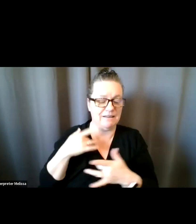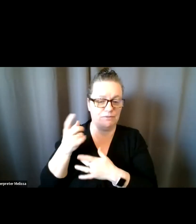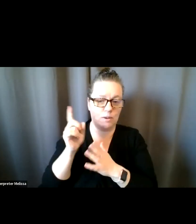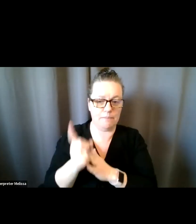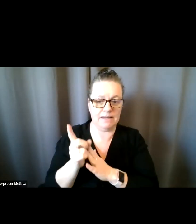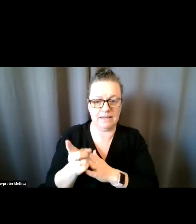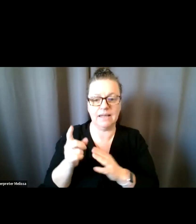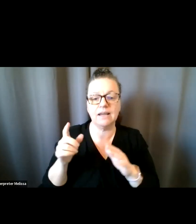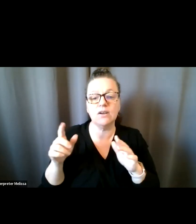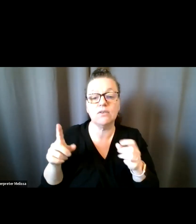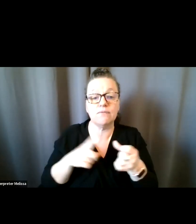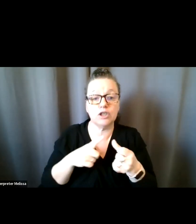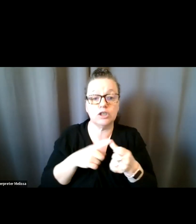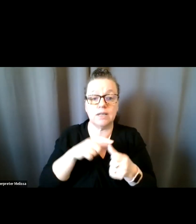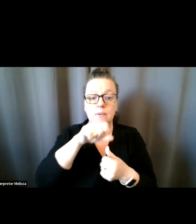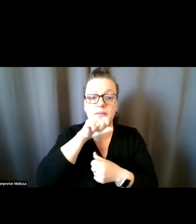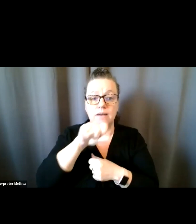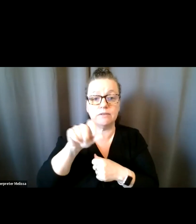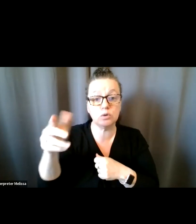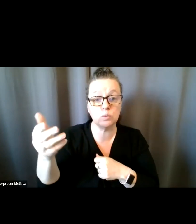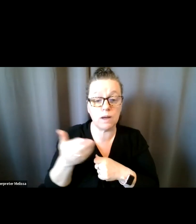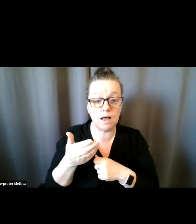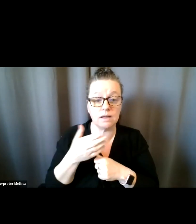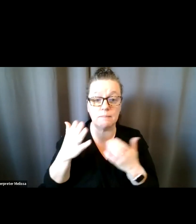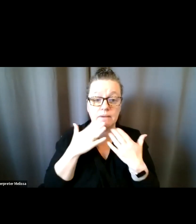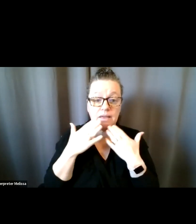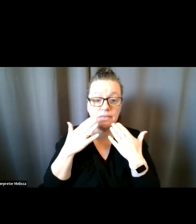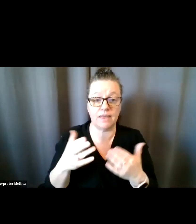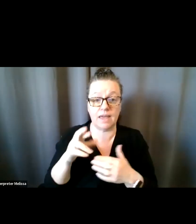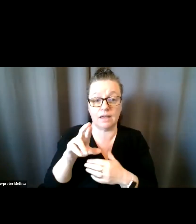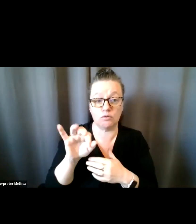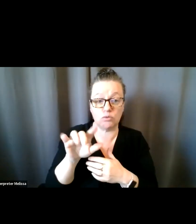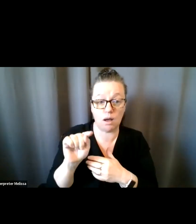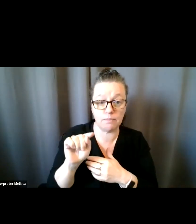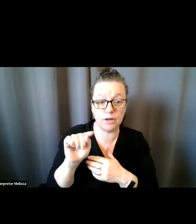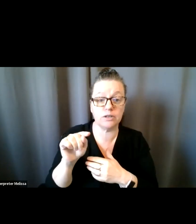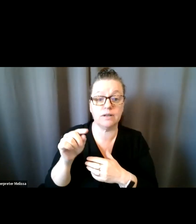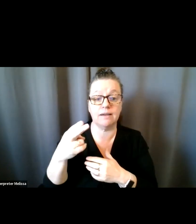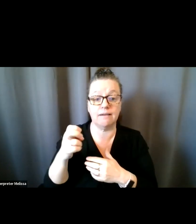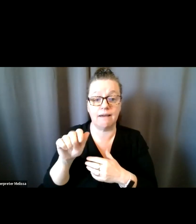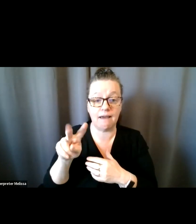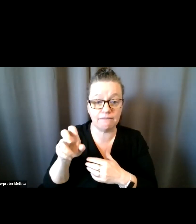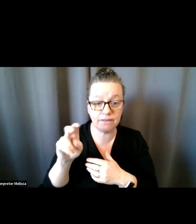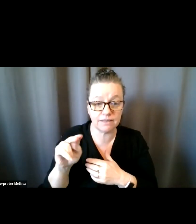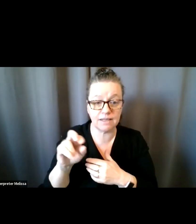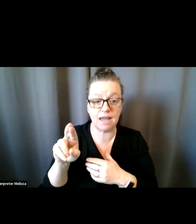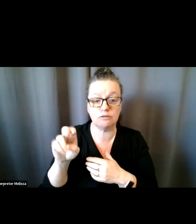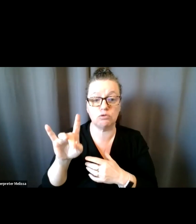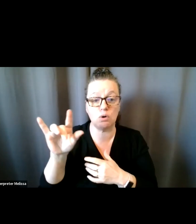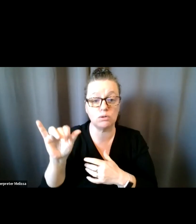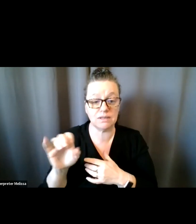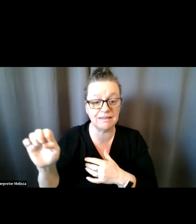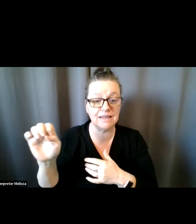momentarily. First, I would love to welcome and thank Robert, Heaven, and Rosalie for being here today to share with us a